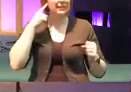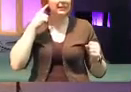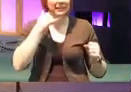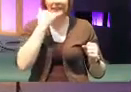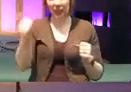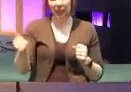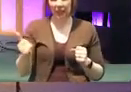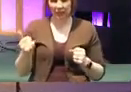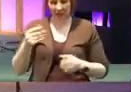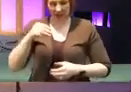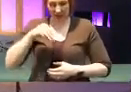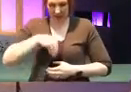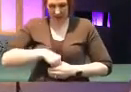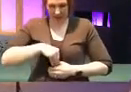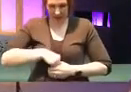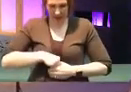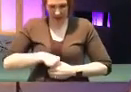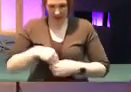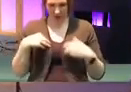It's this inner strength